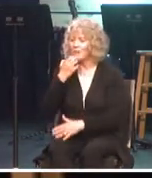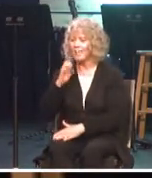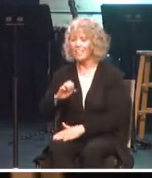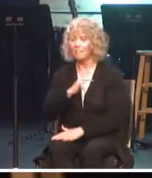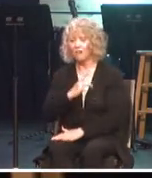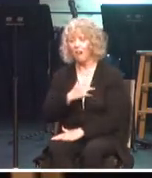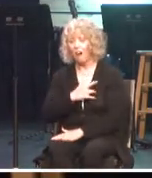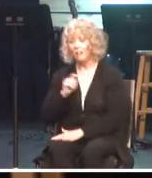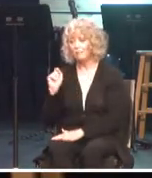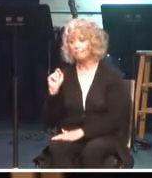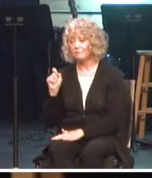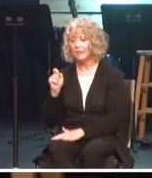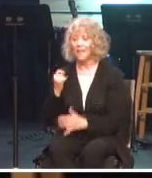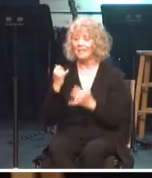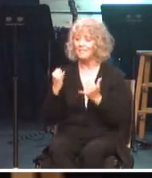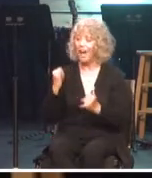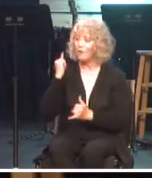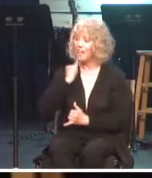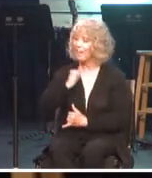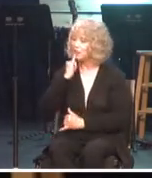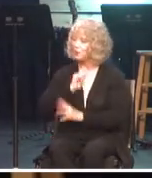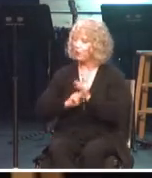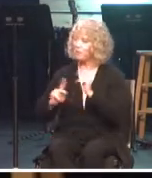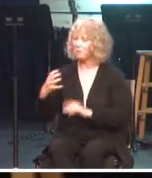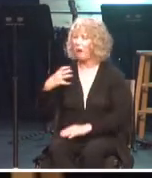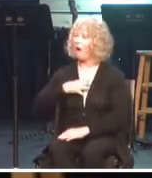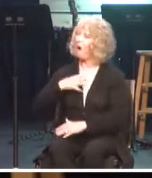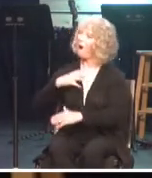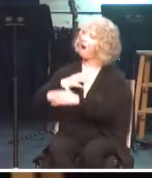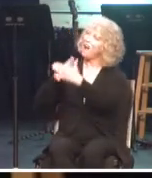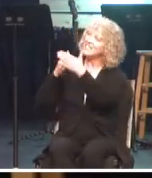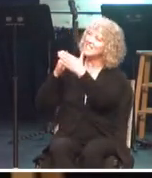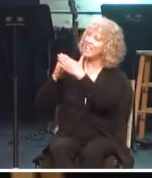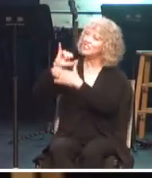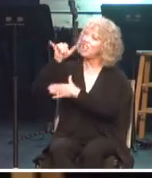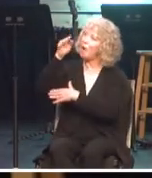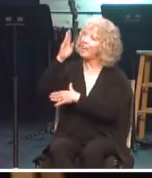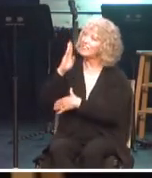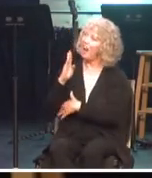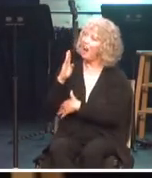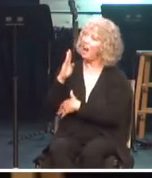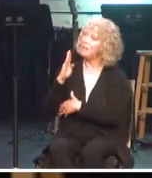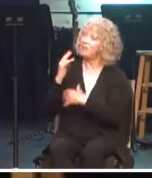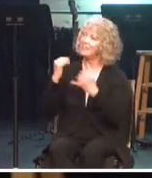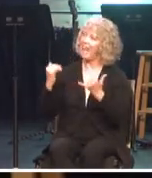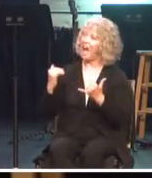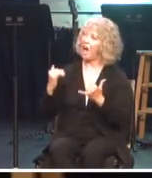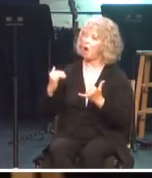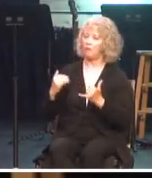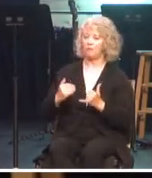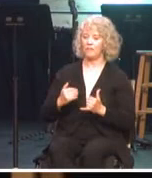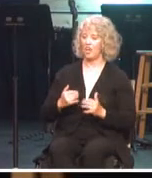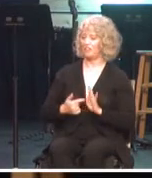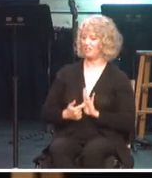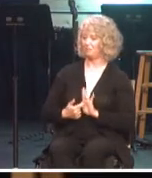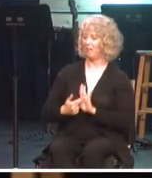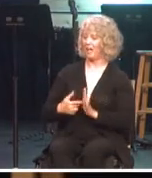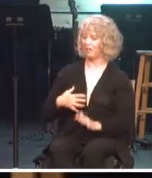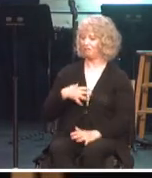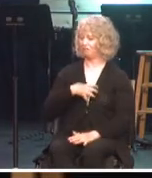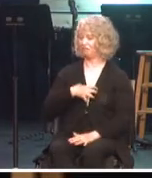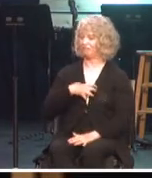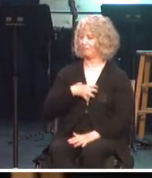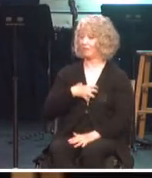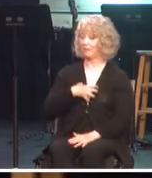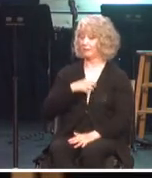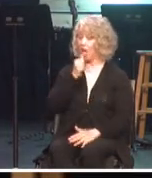And now Israel continues to grumble against Yahweh. This time, they're showing their disgust, not against Moses,